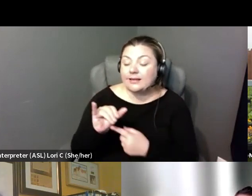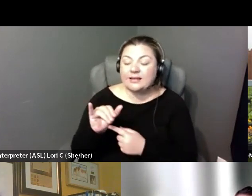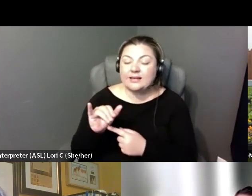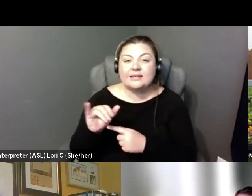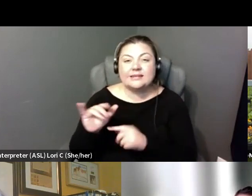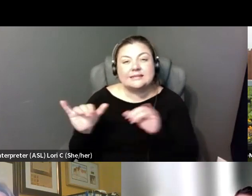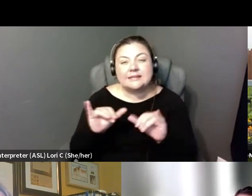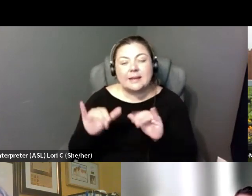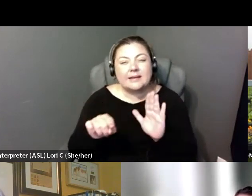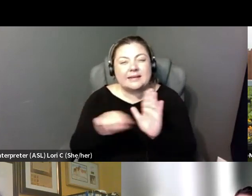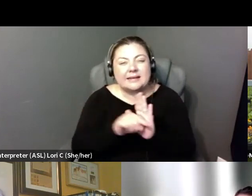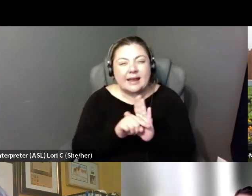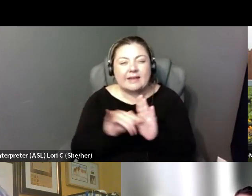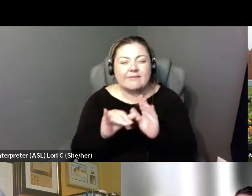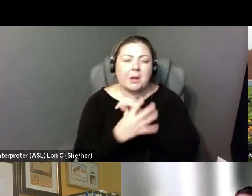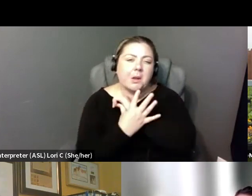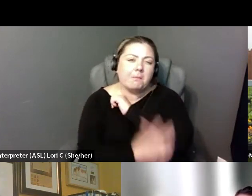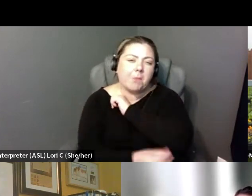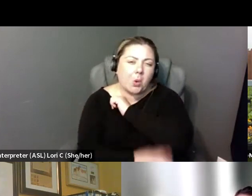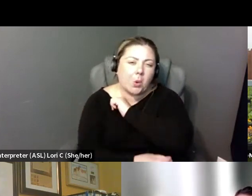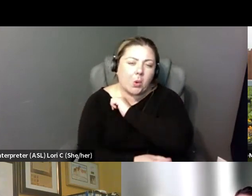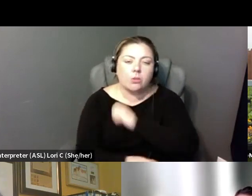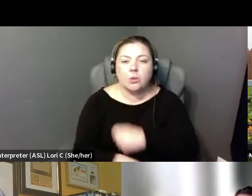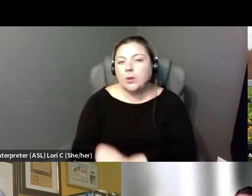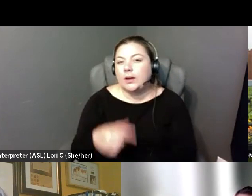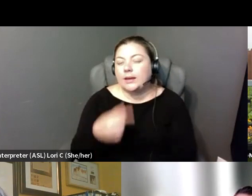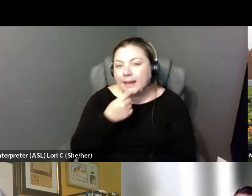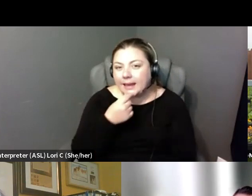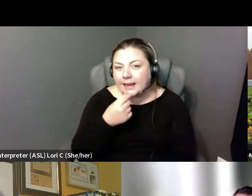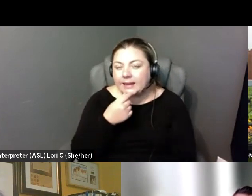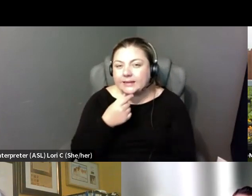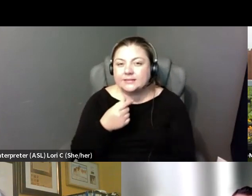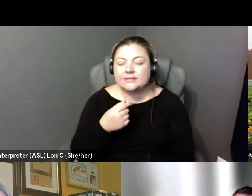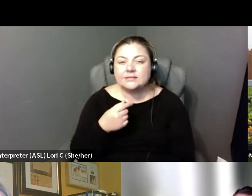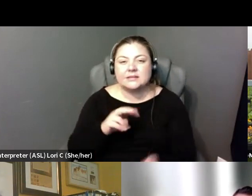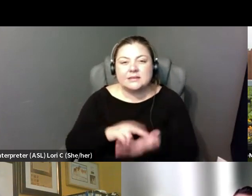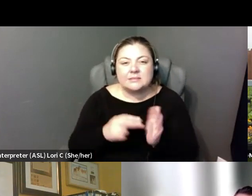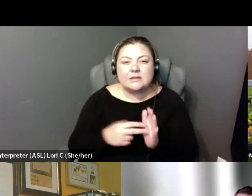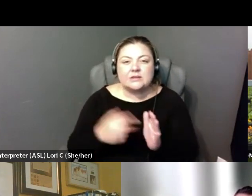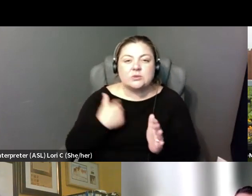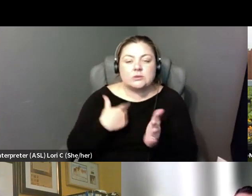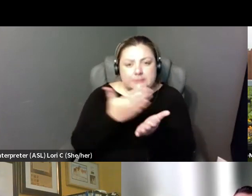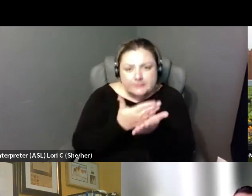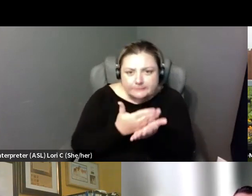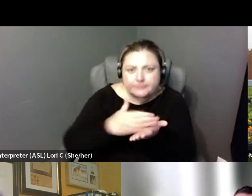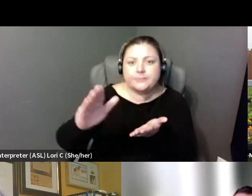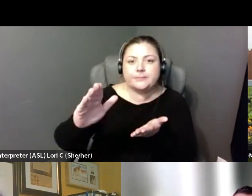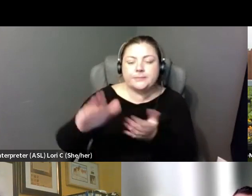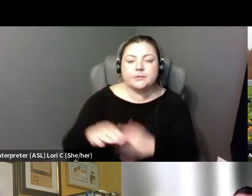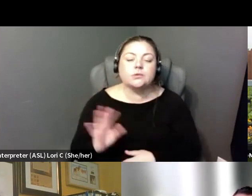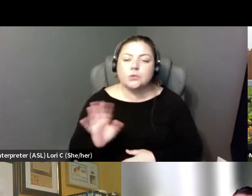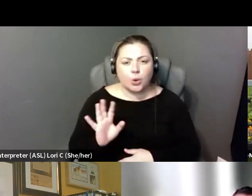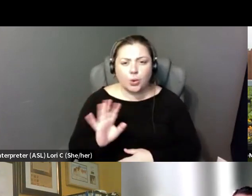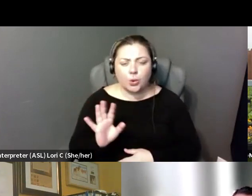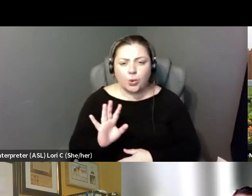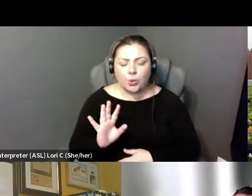know, the gays. It's just othering and not helpful. So we ask to be specific, people over 60, and